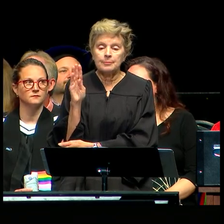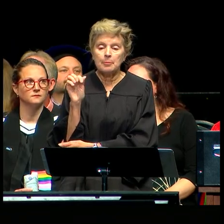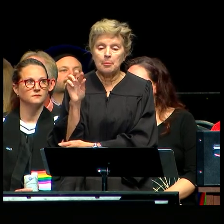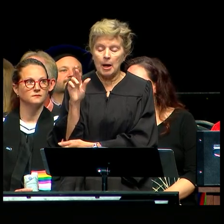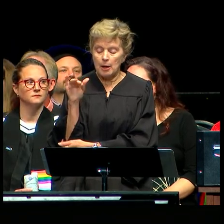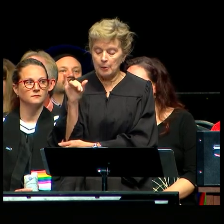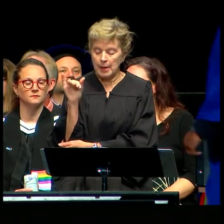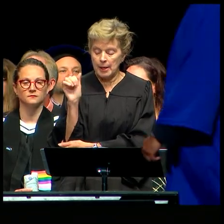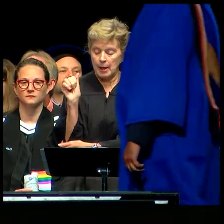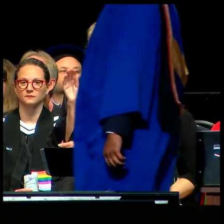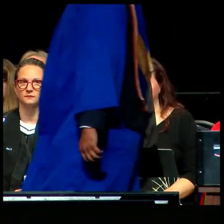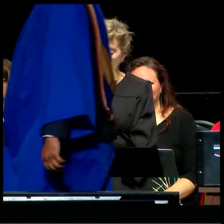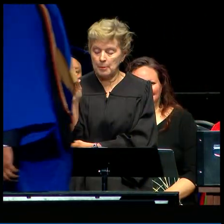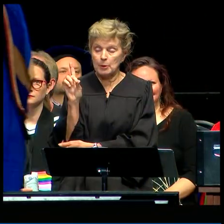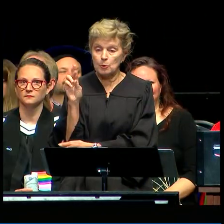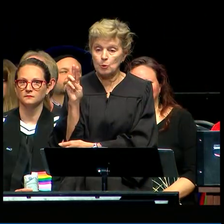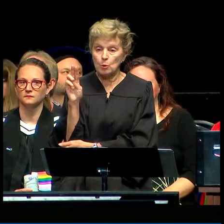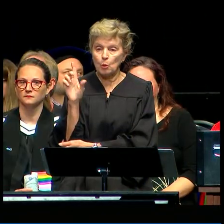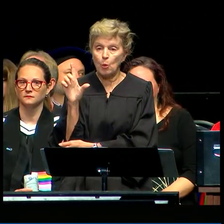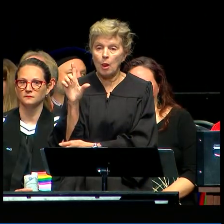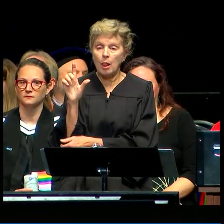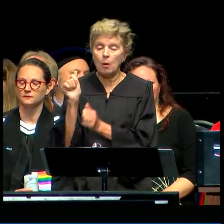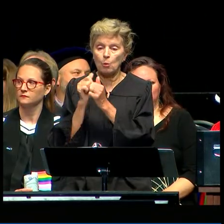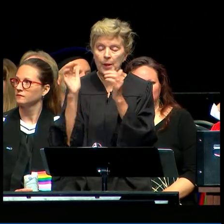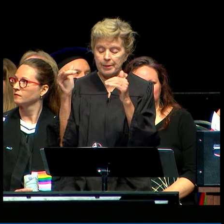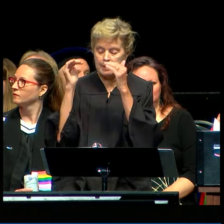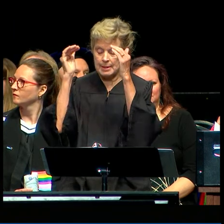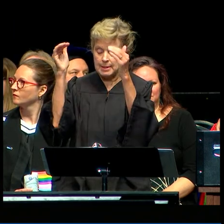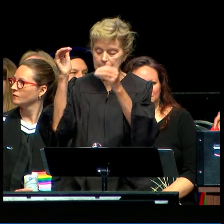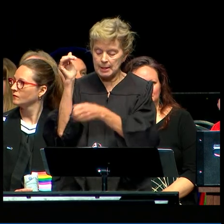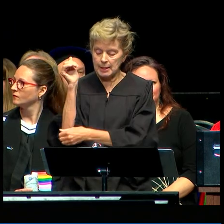Bari Abdul, with distinction.